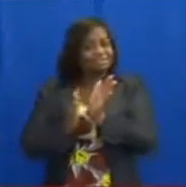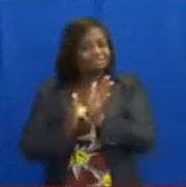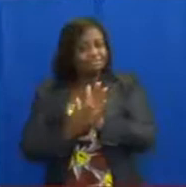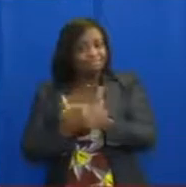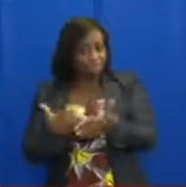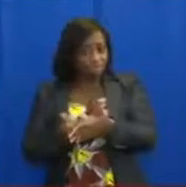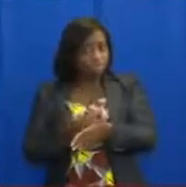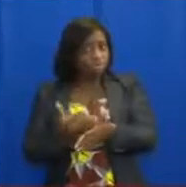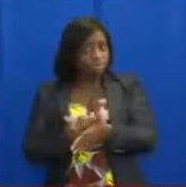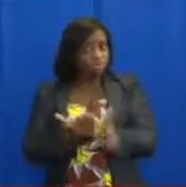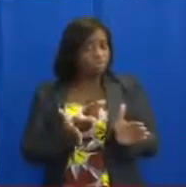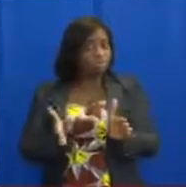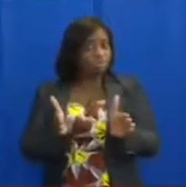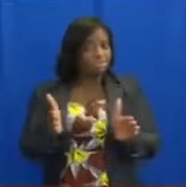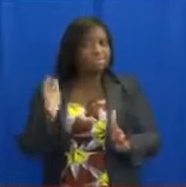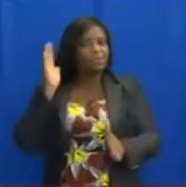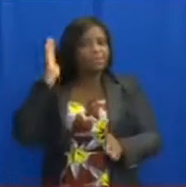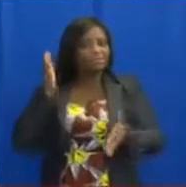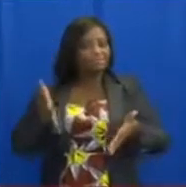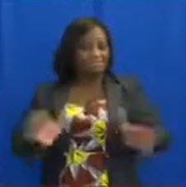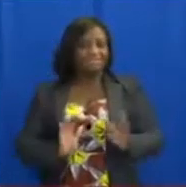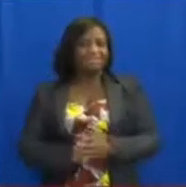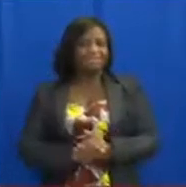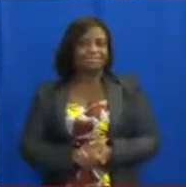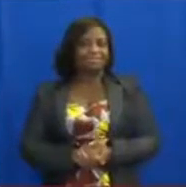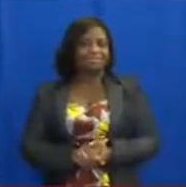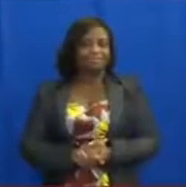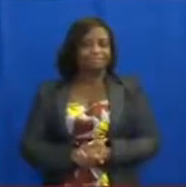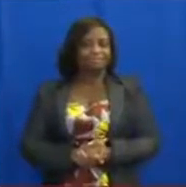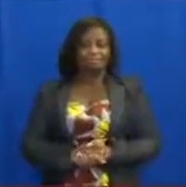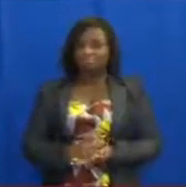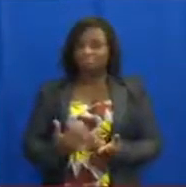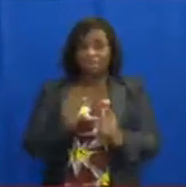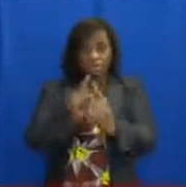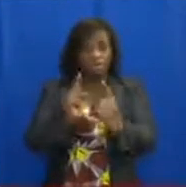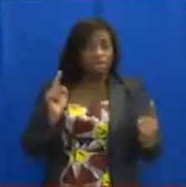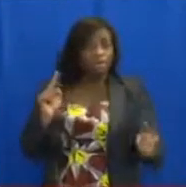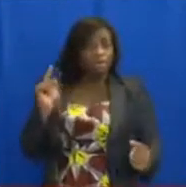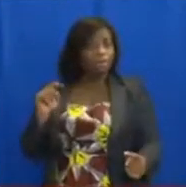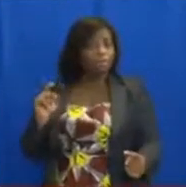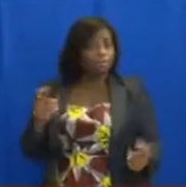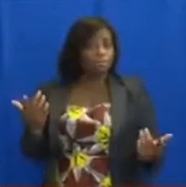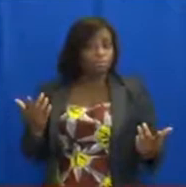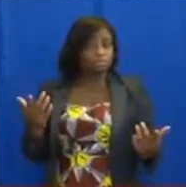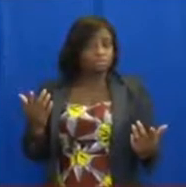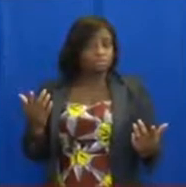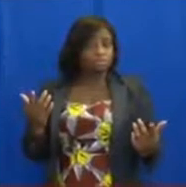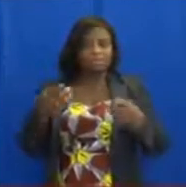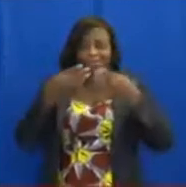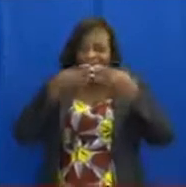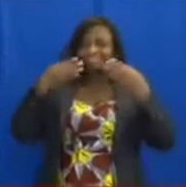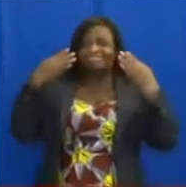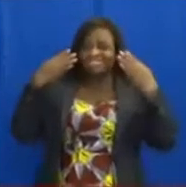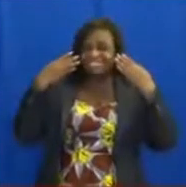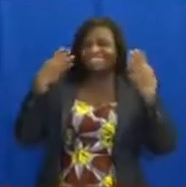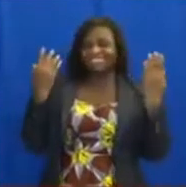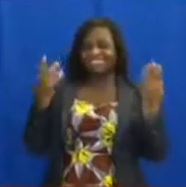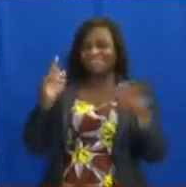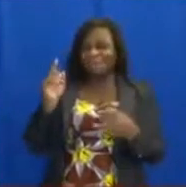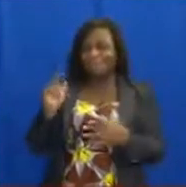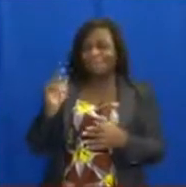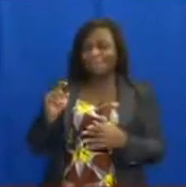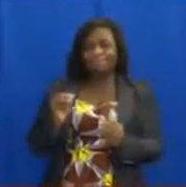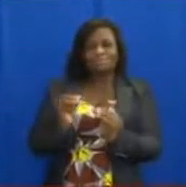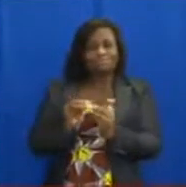school under the new protocols will be permitted. Social distancing and the wearing of face masks